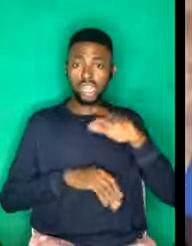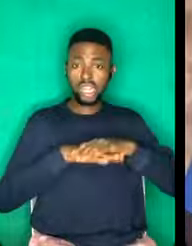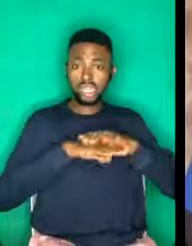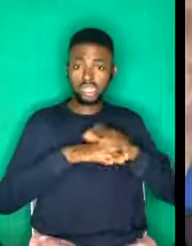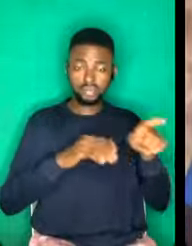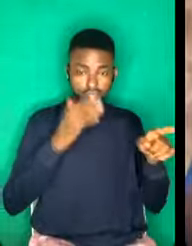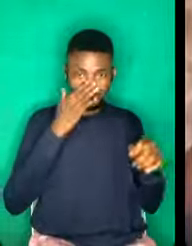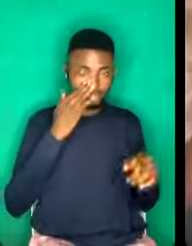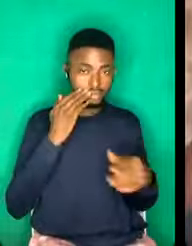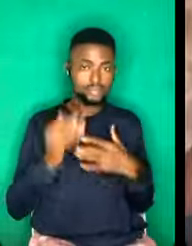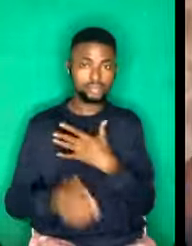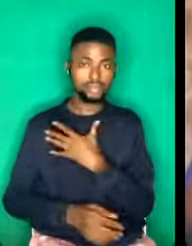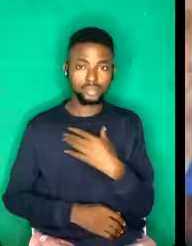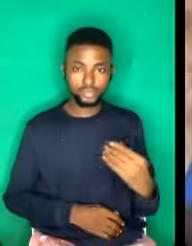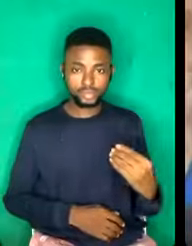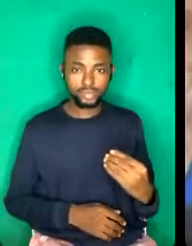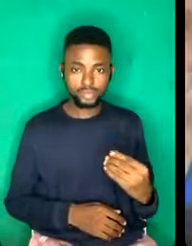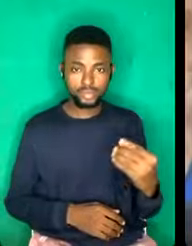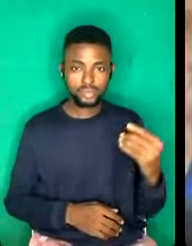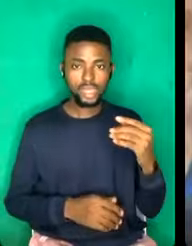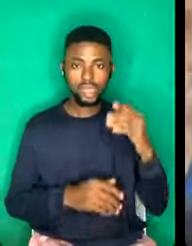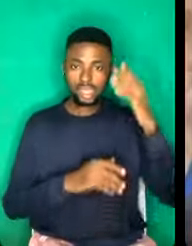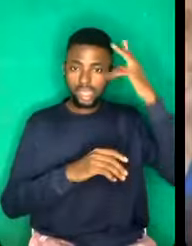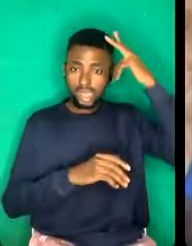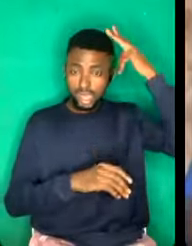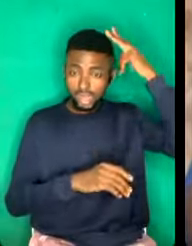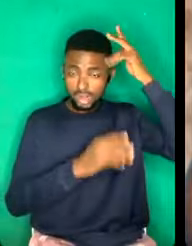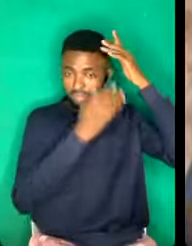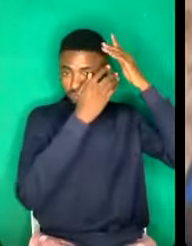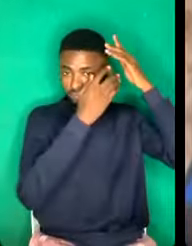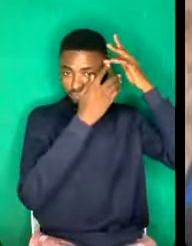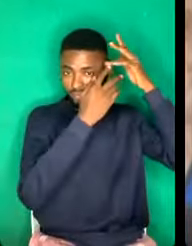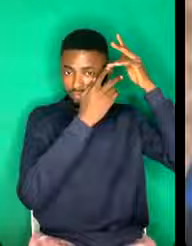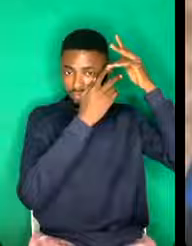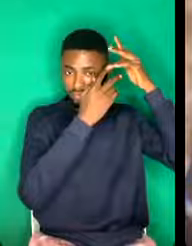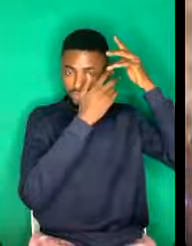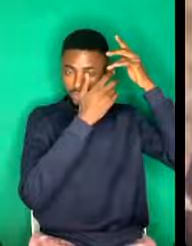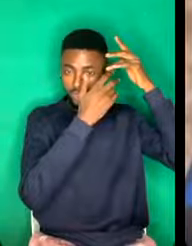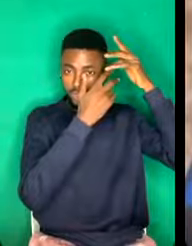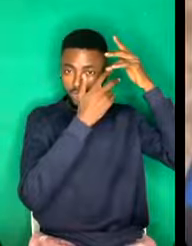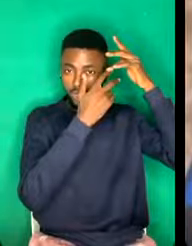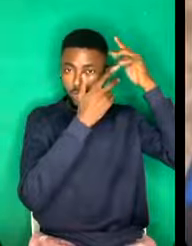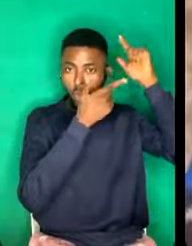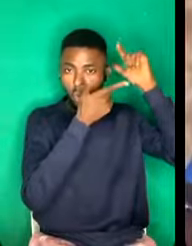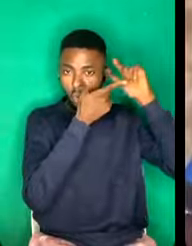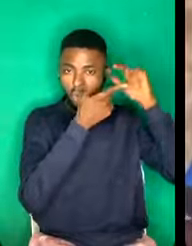and I'm with no cuts. Then I have my watch and